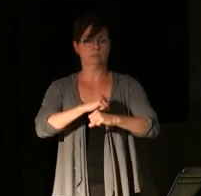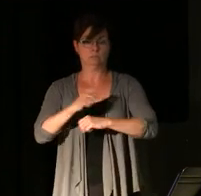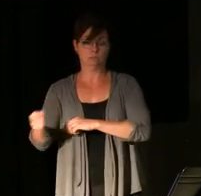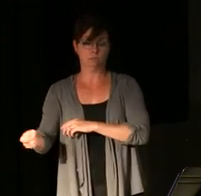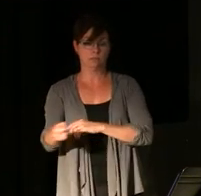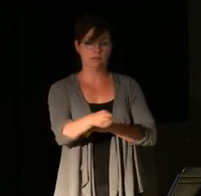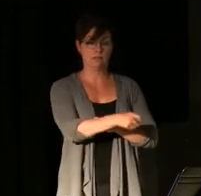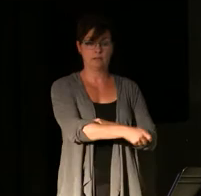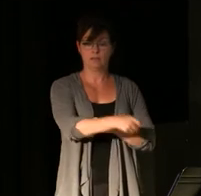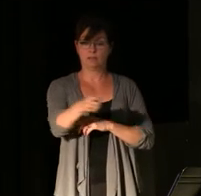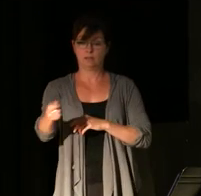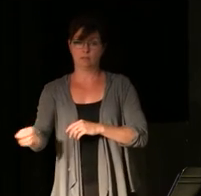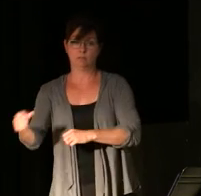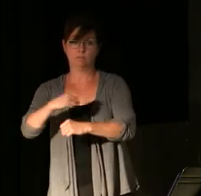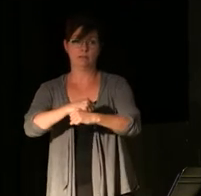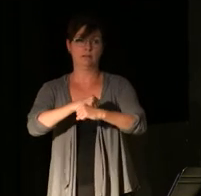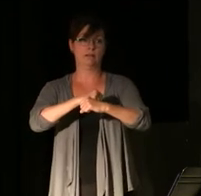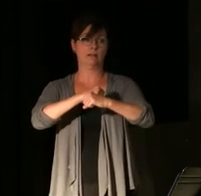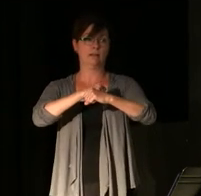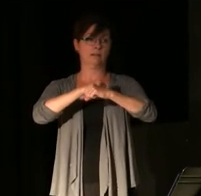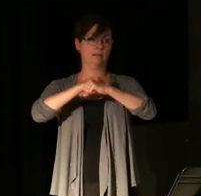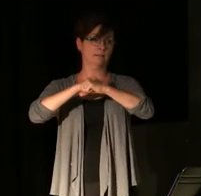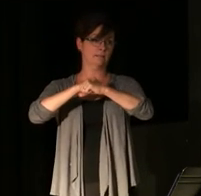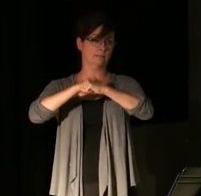it side to